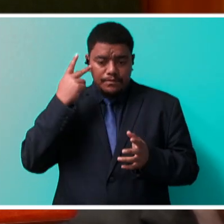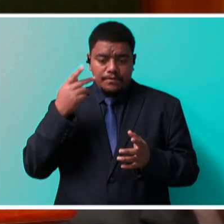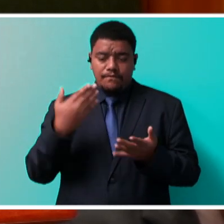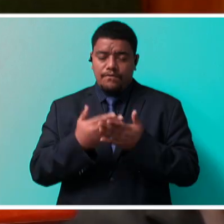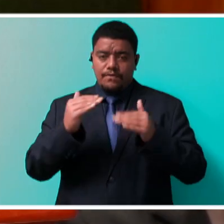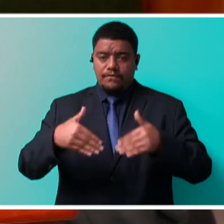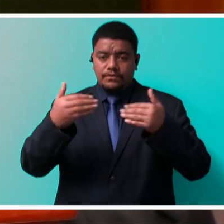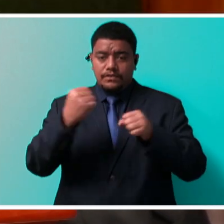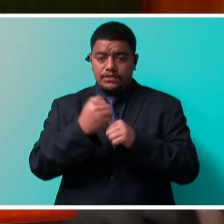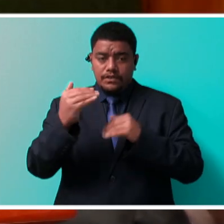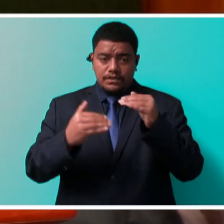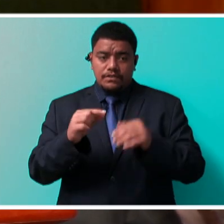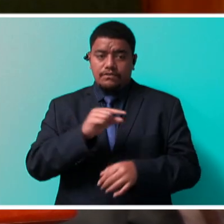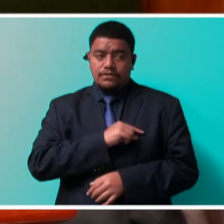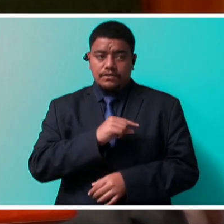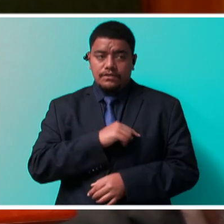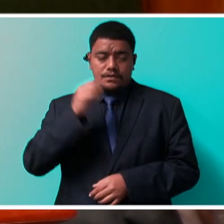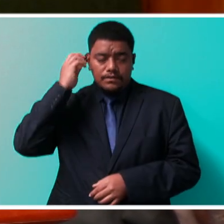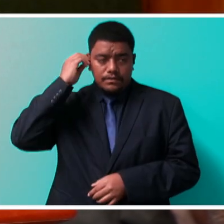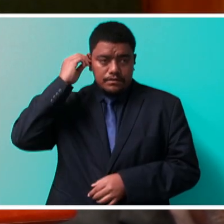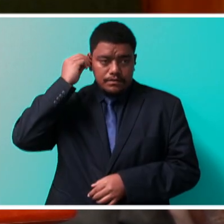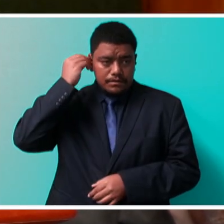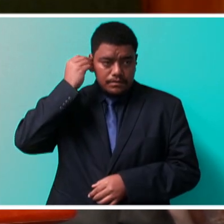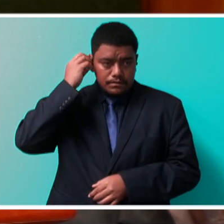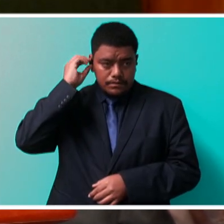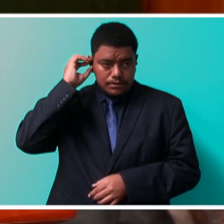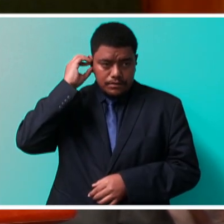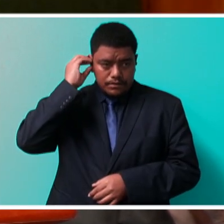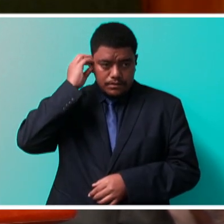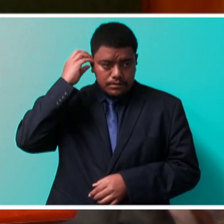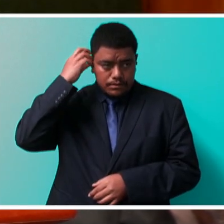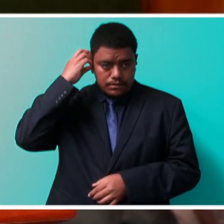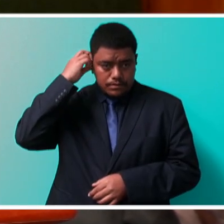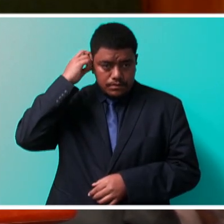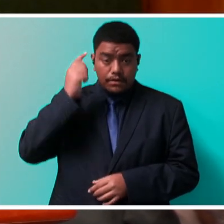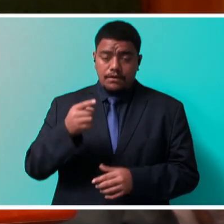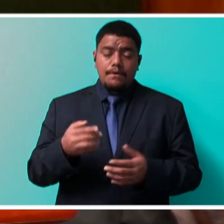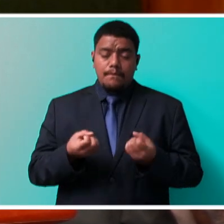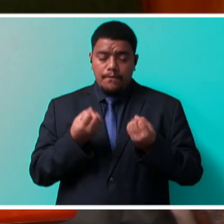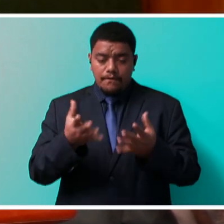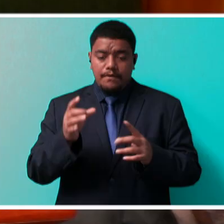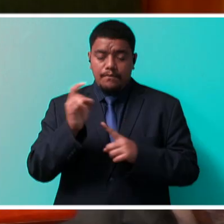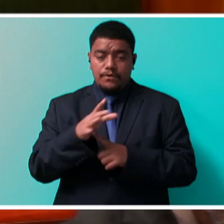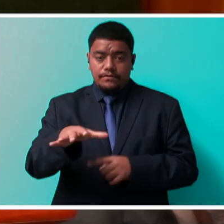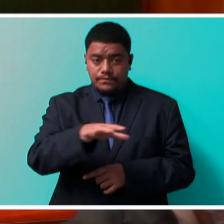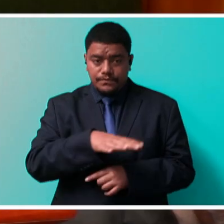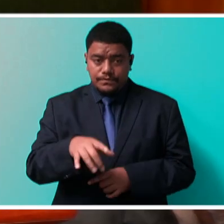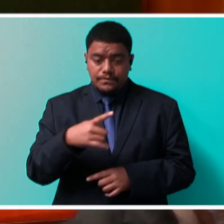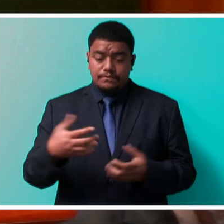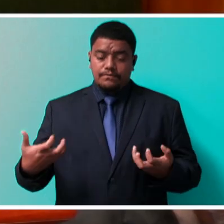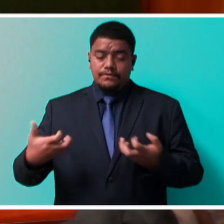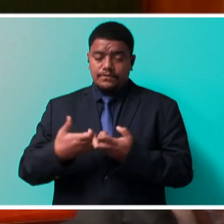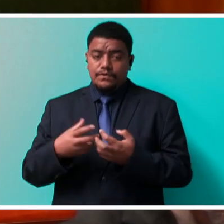advancing gender equality and women's empowerment. It provides an important space for Fiji to align global